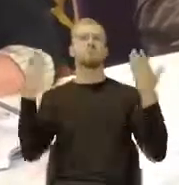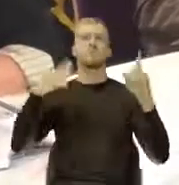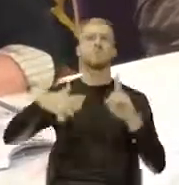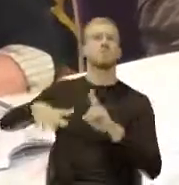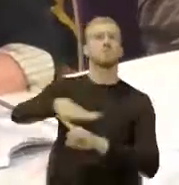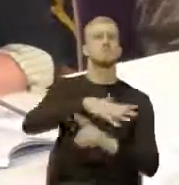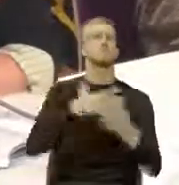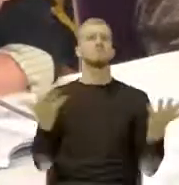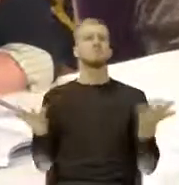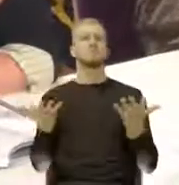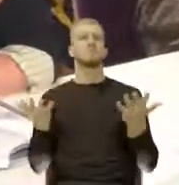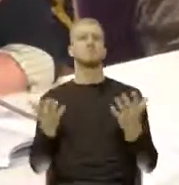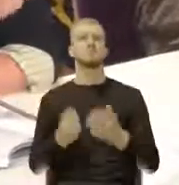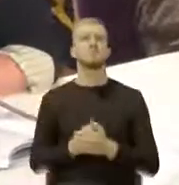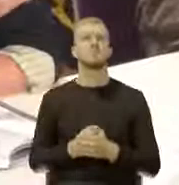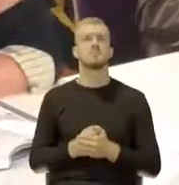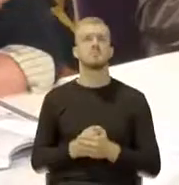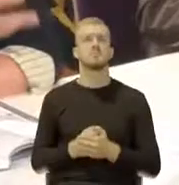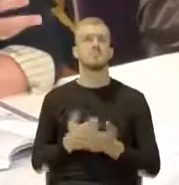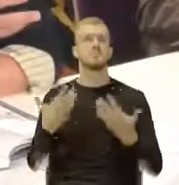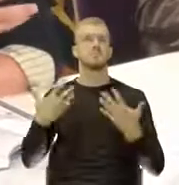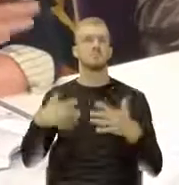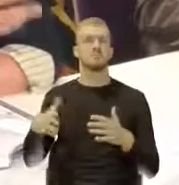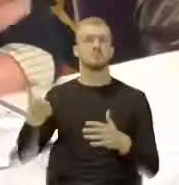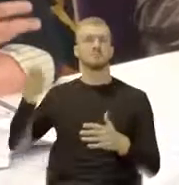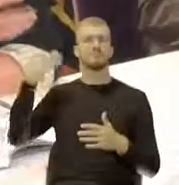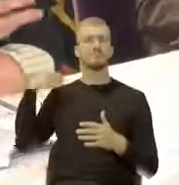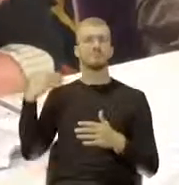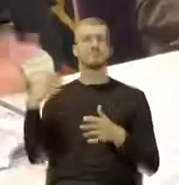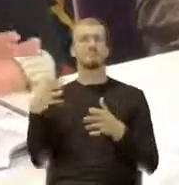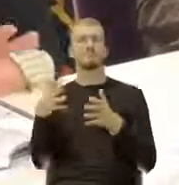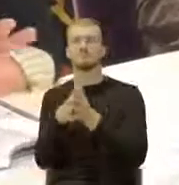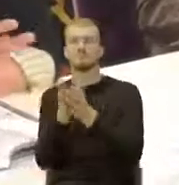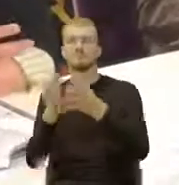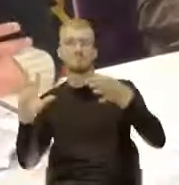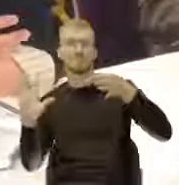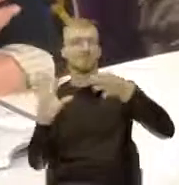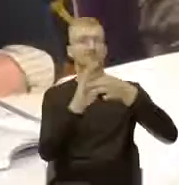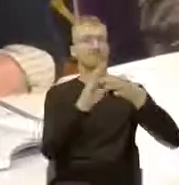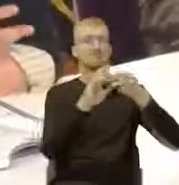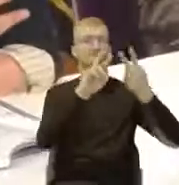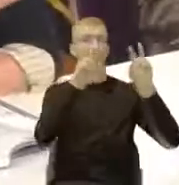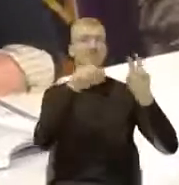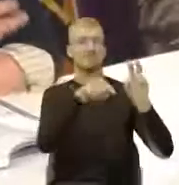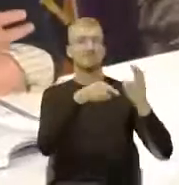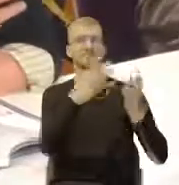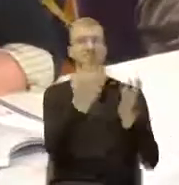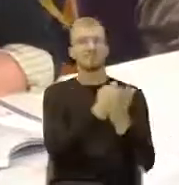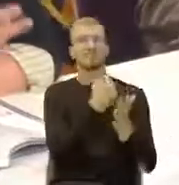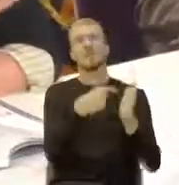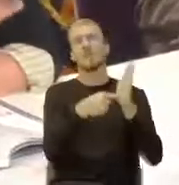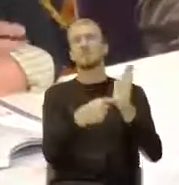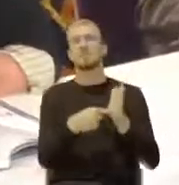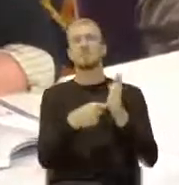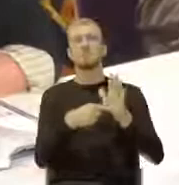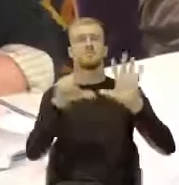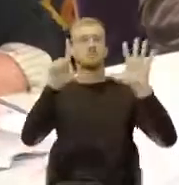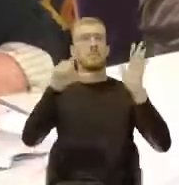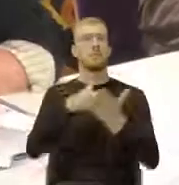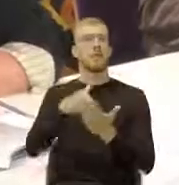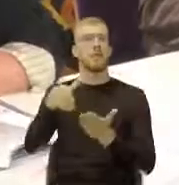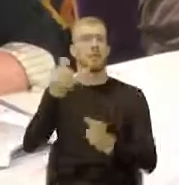like 7 million people die every year because of air pollution. So the impact of the health is quite important.